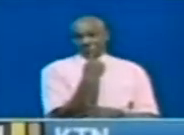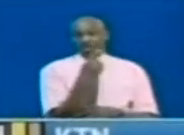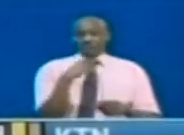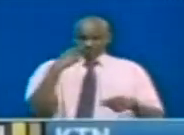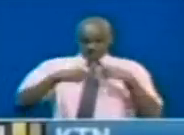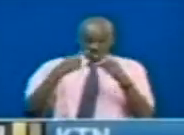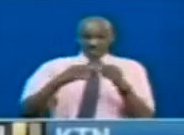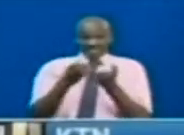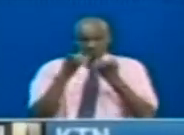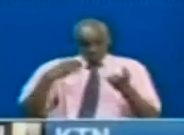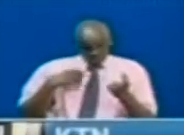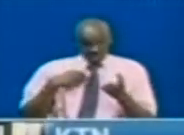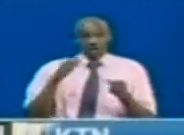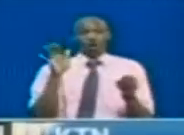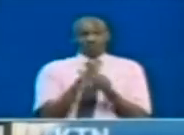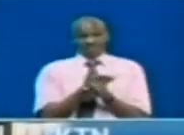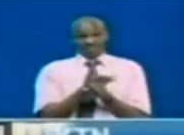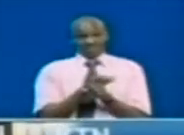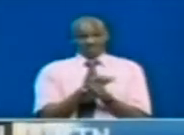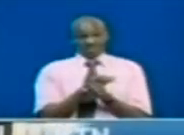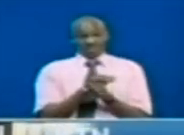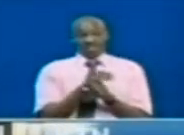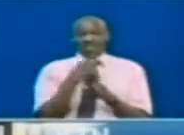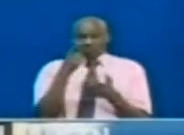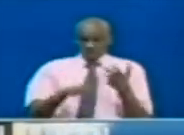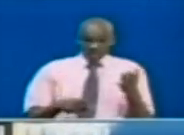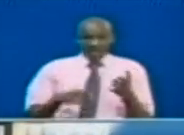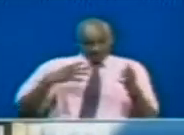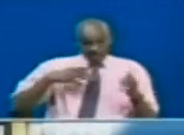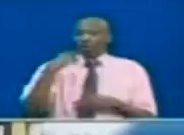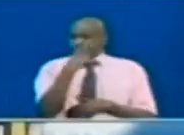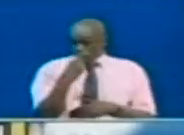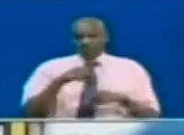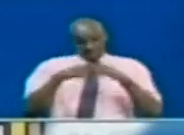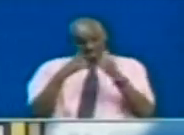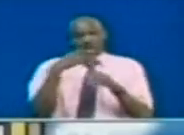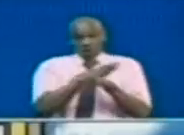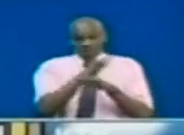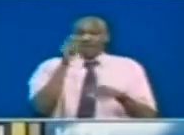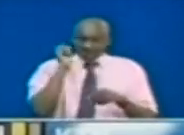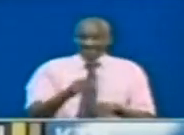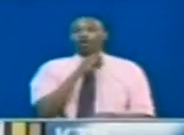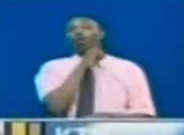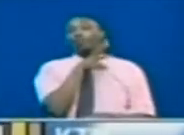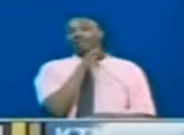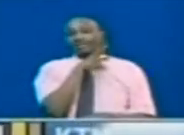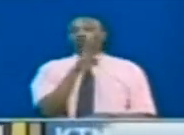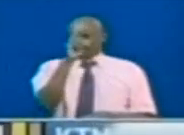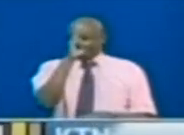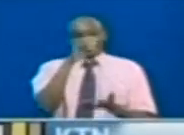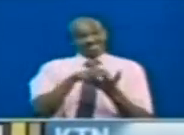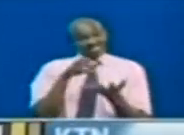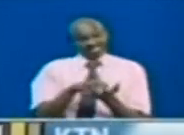processes require a complaint. The persons who are aggrieved have to complain to the police